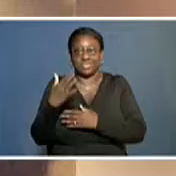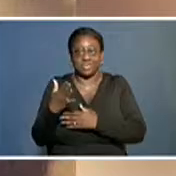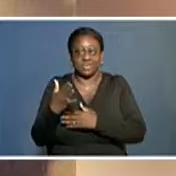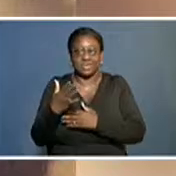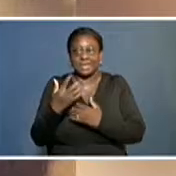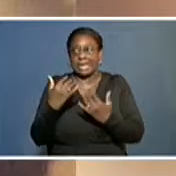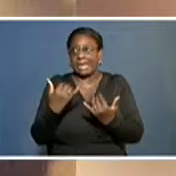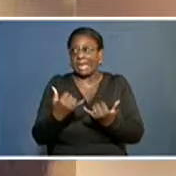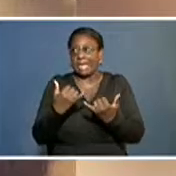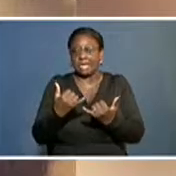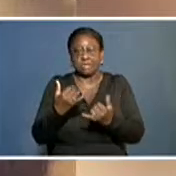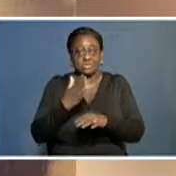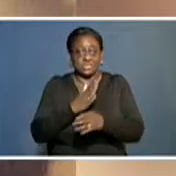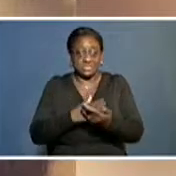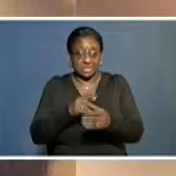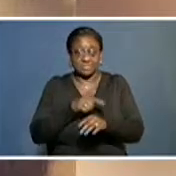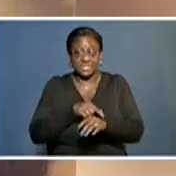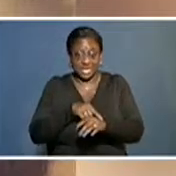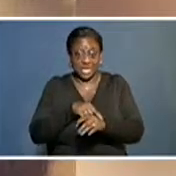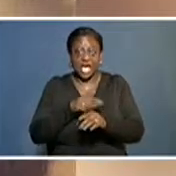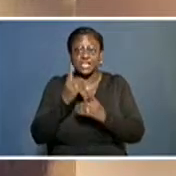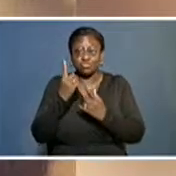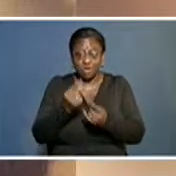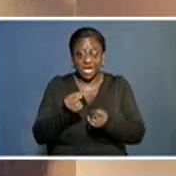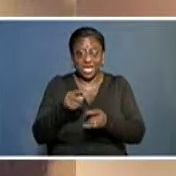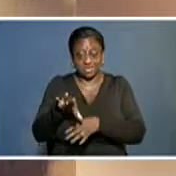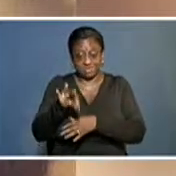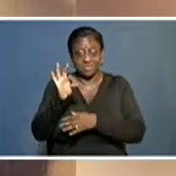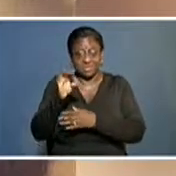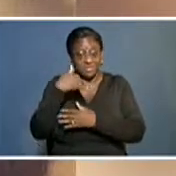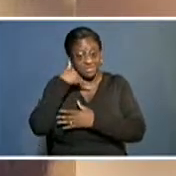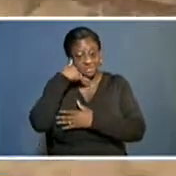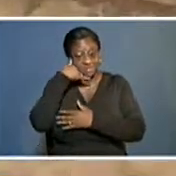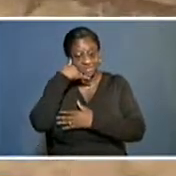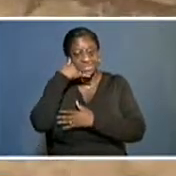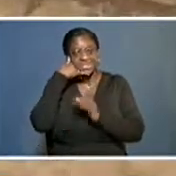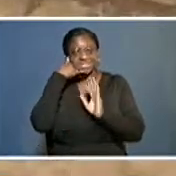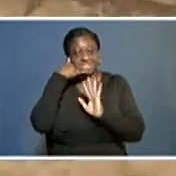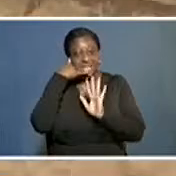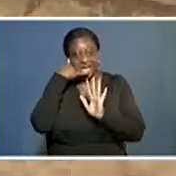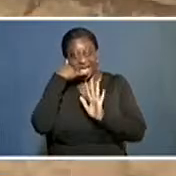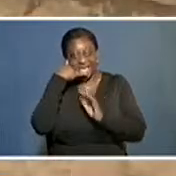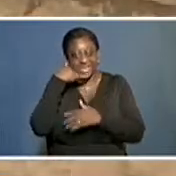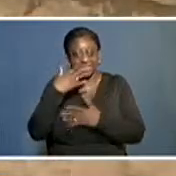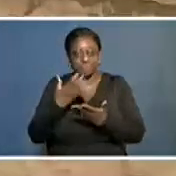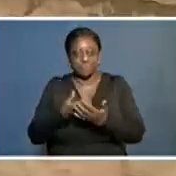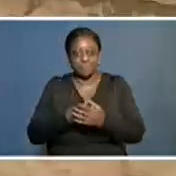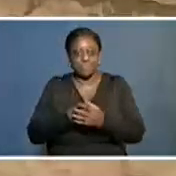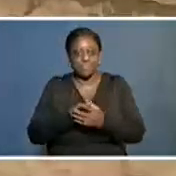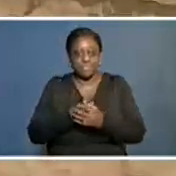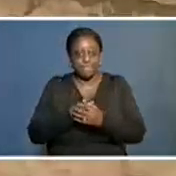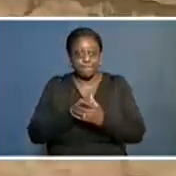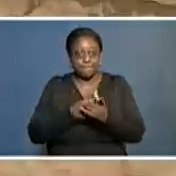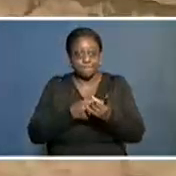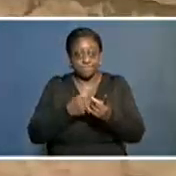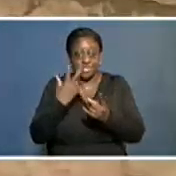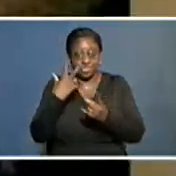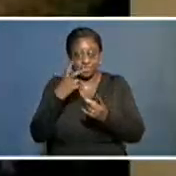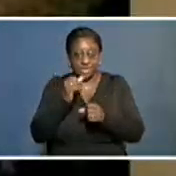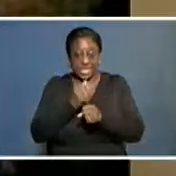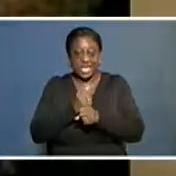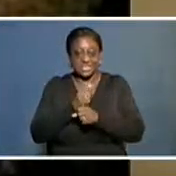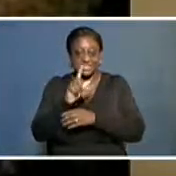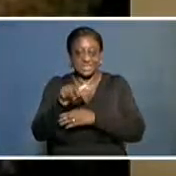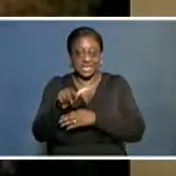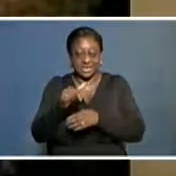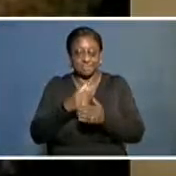it's some days I still find myself actually picking up the phone to say, call. 3 years later.